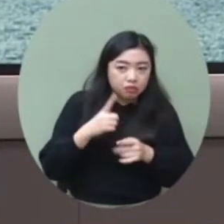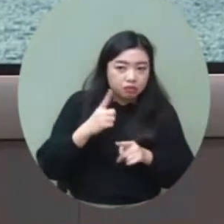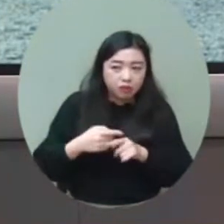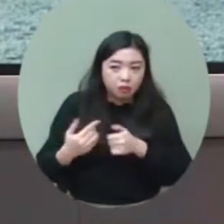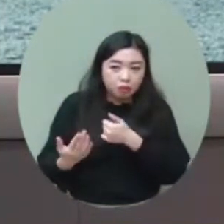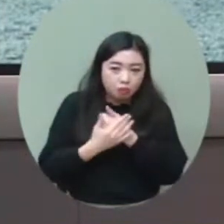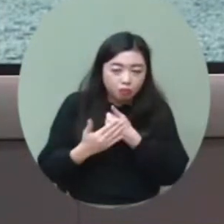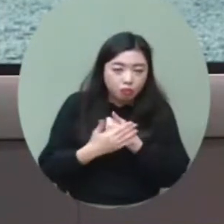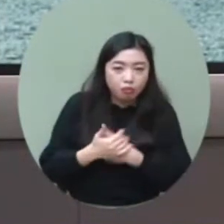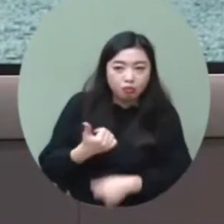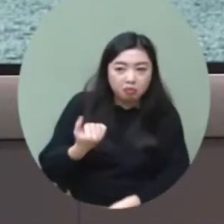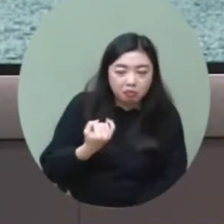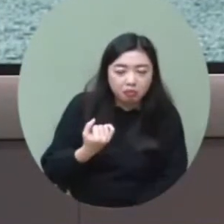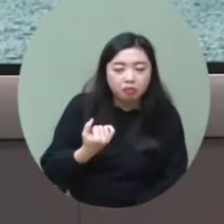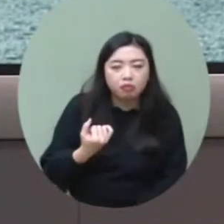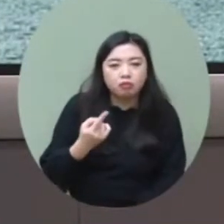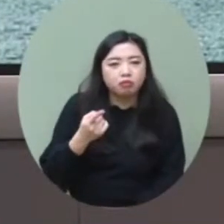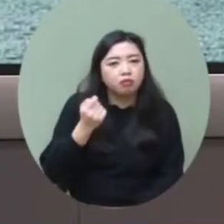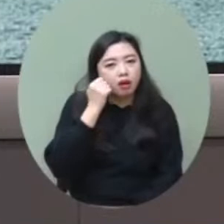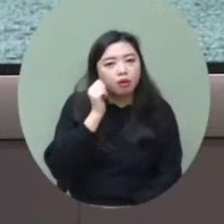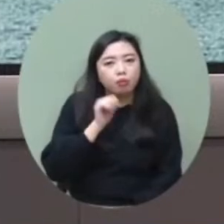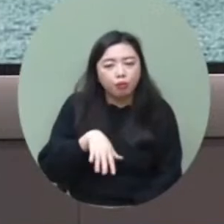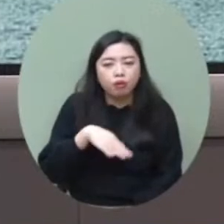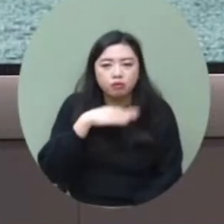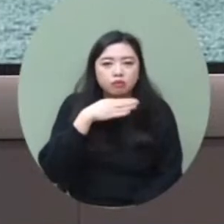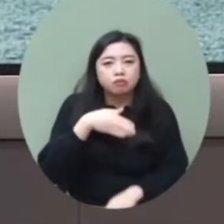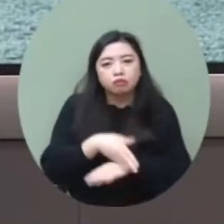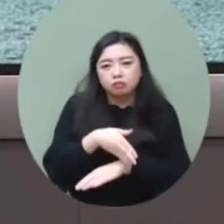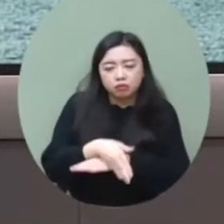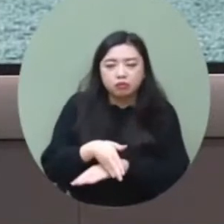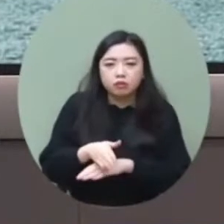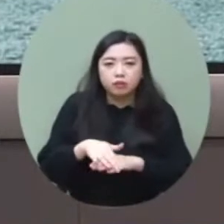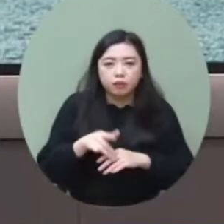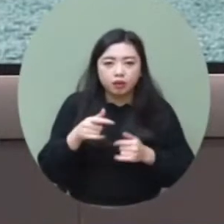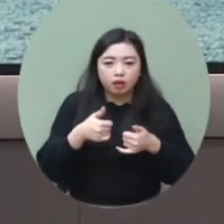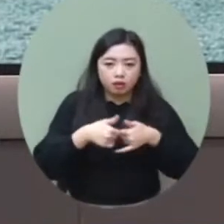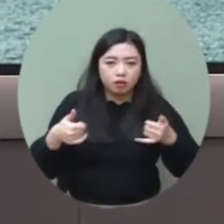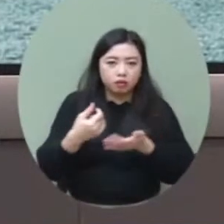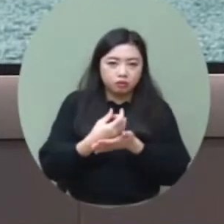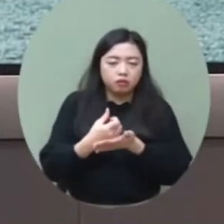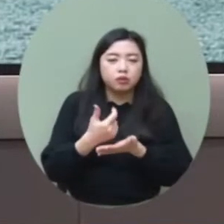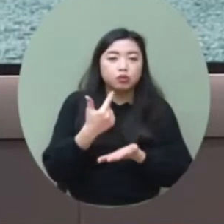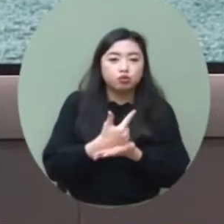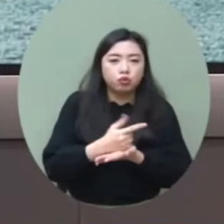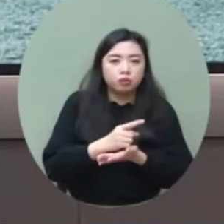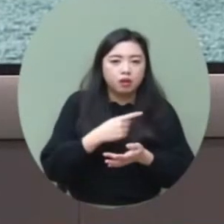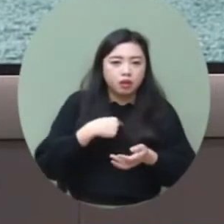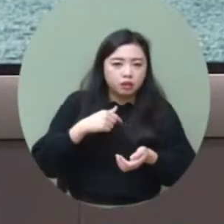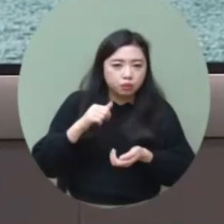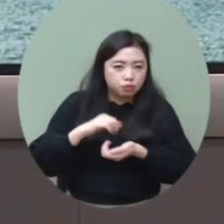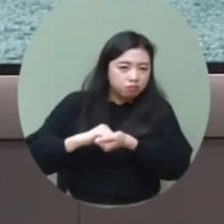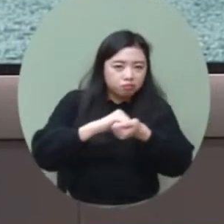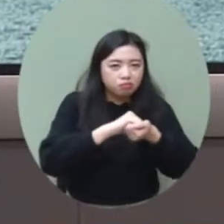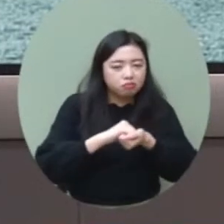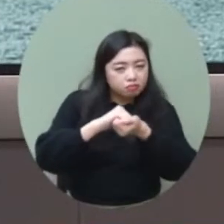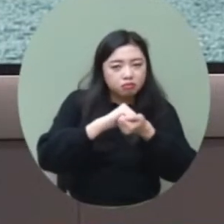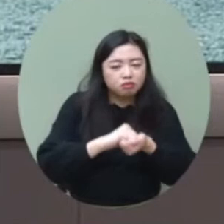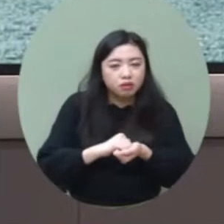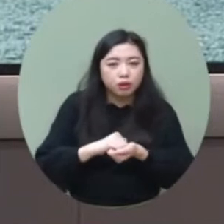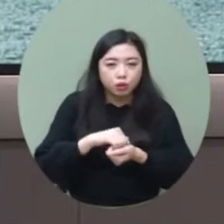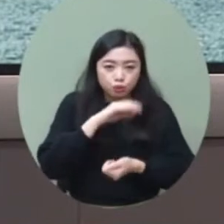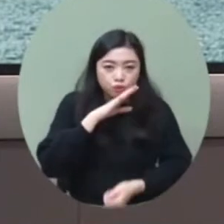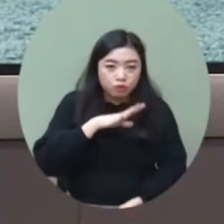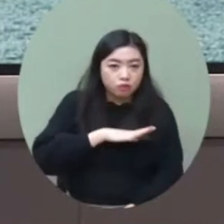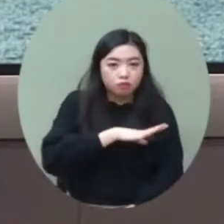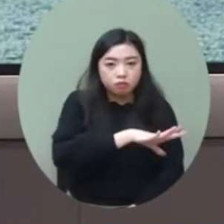more time is needed before we can see whether the social distancing measures are